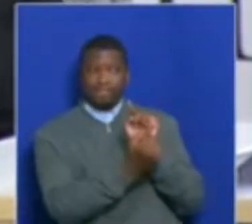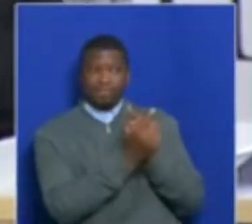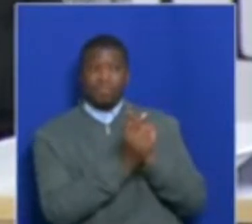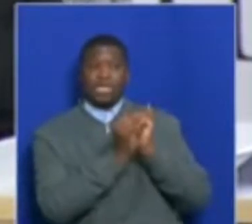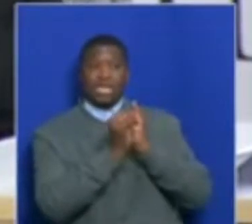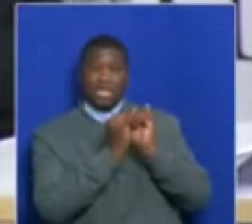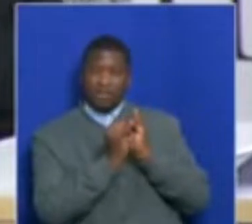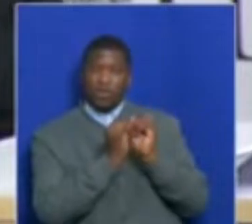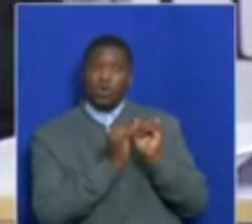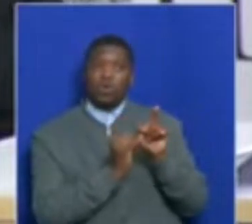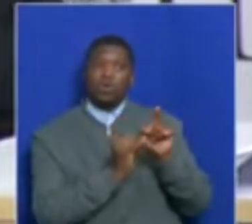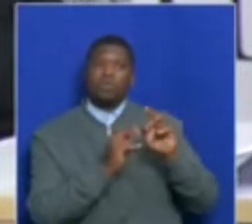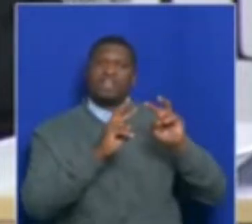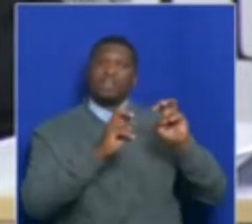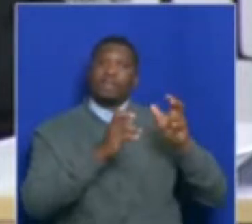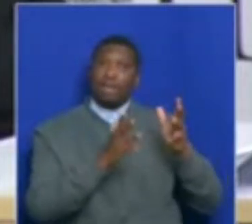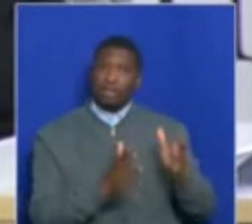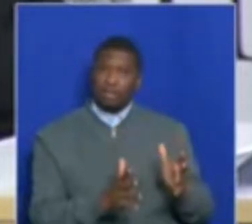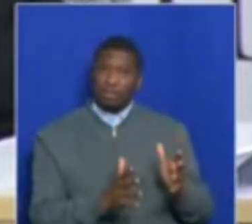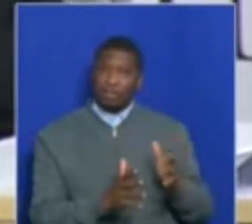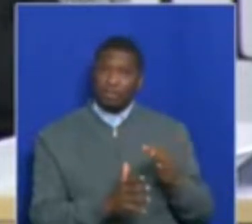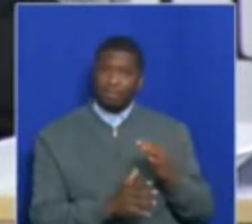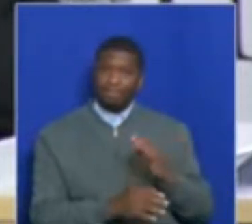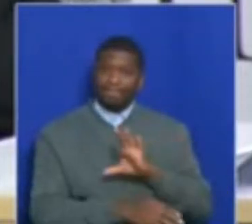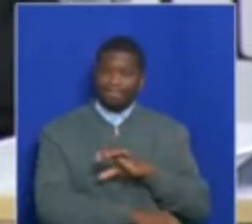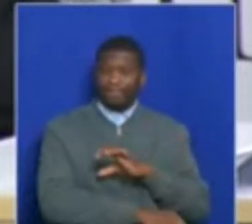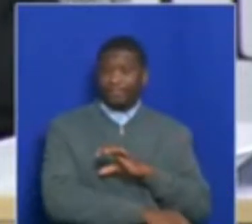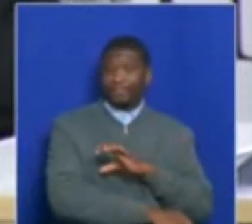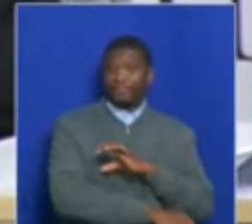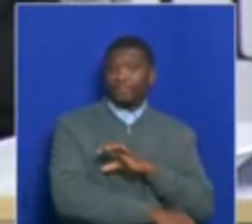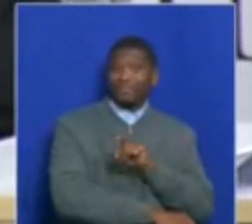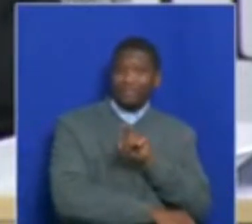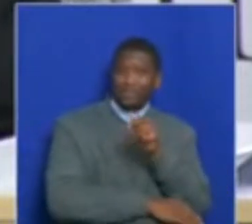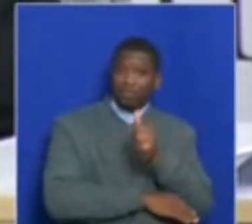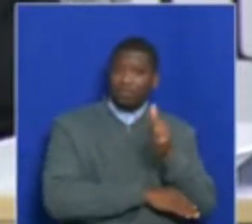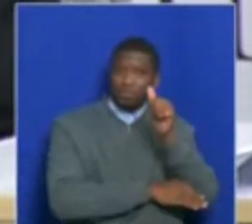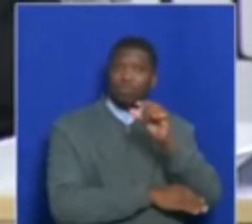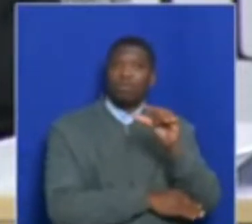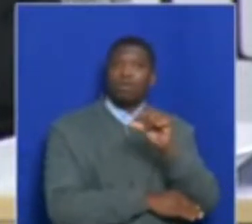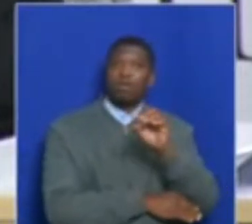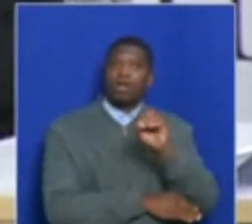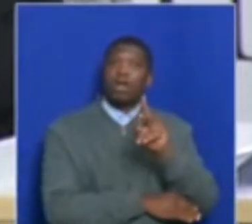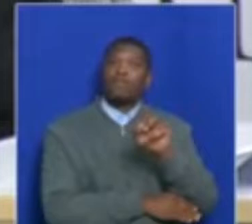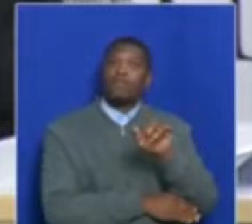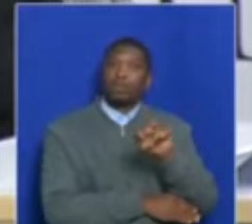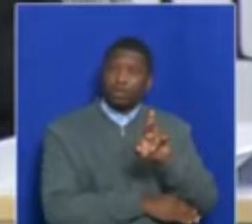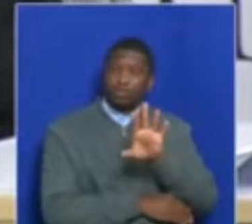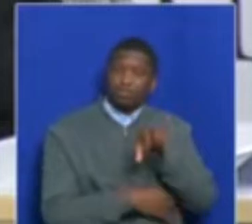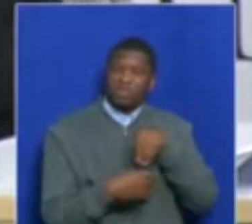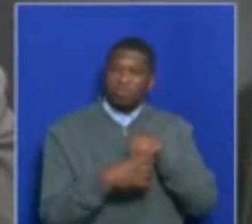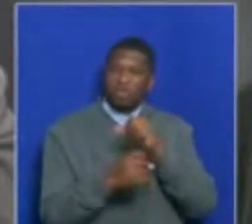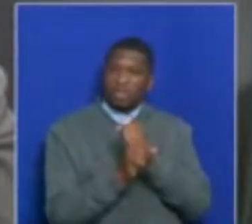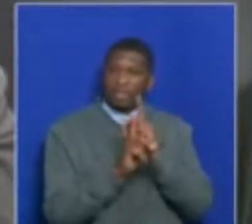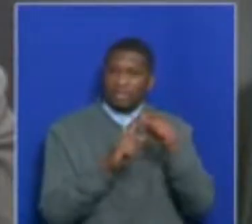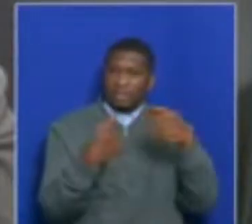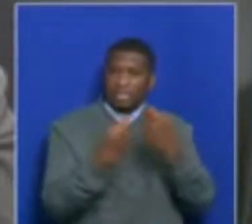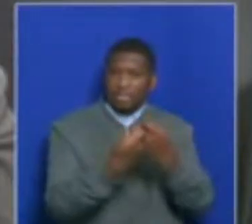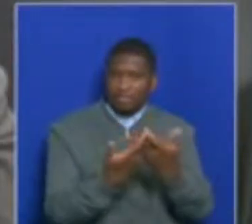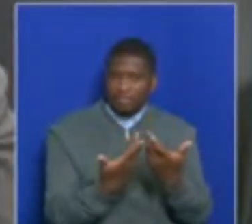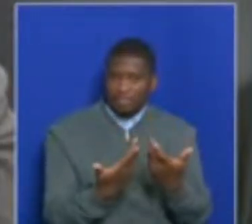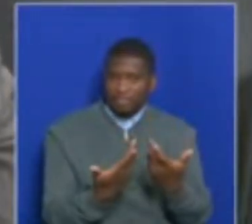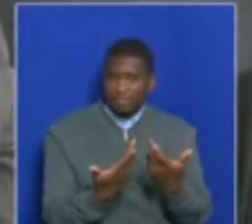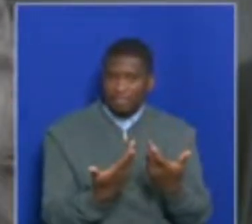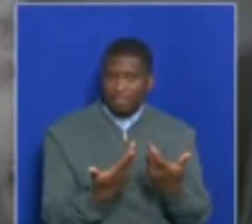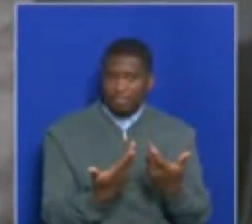officer, Sergeant Govender, who worked in the task team. Sorry, Sergeant Govender, not... Yes,